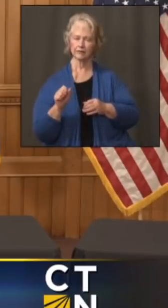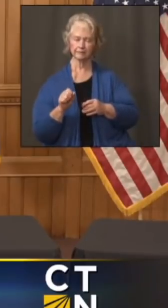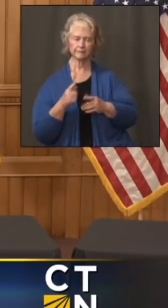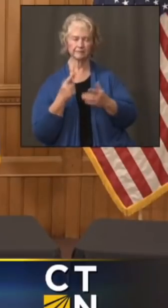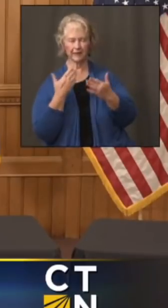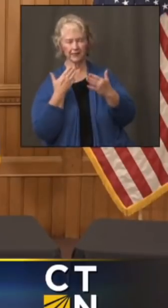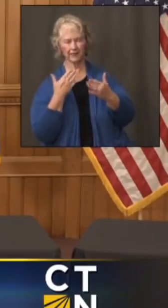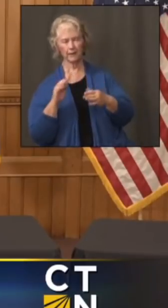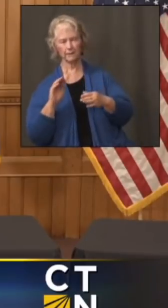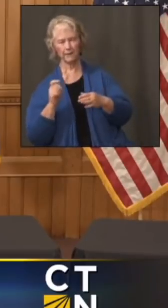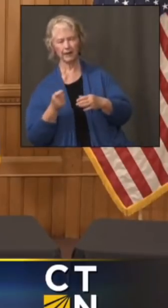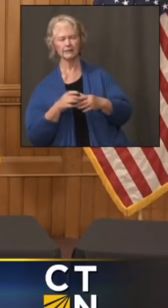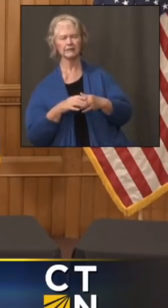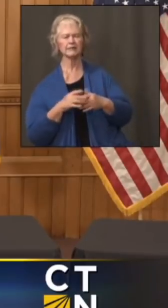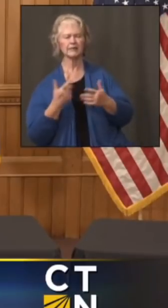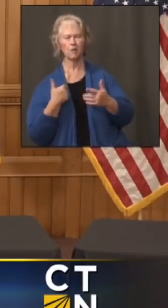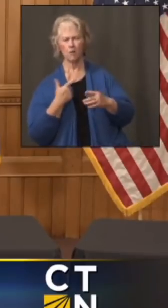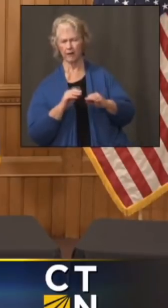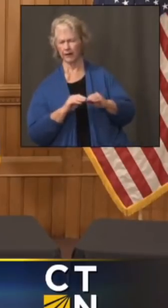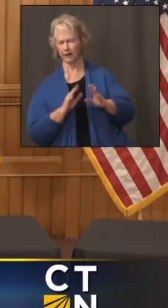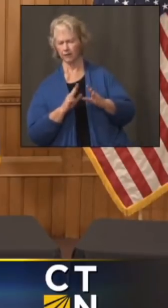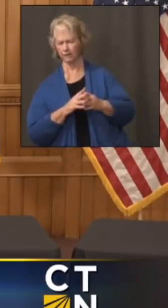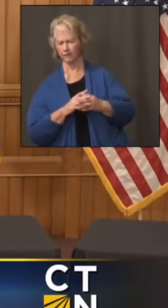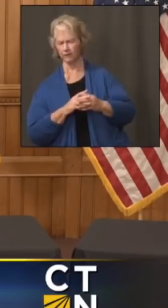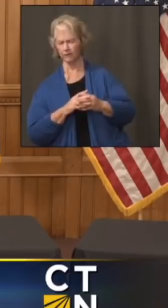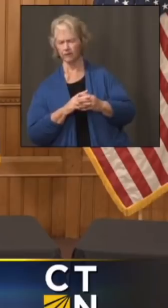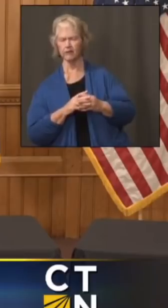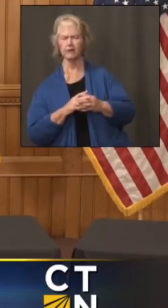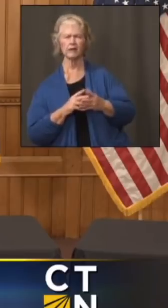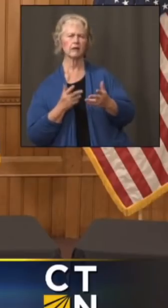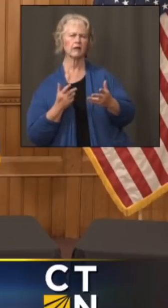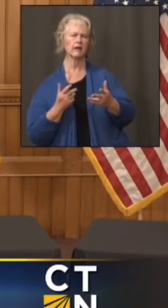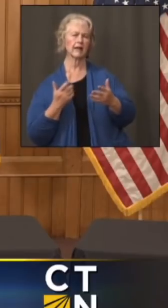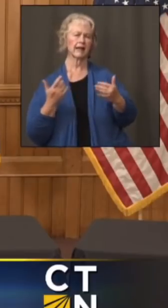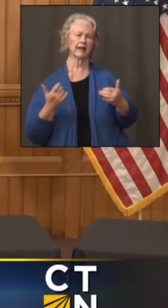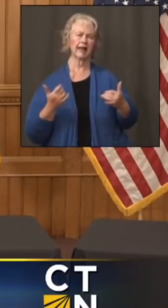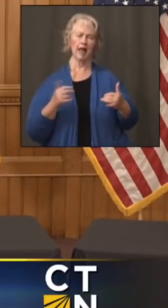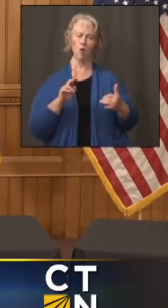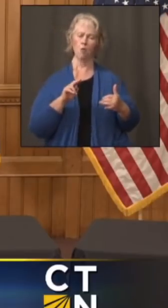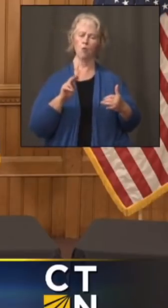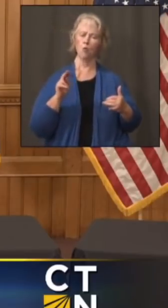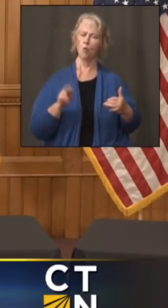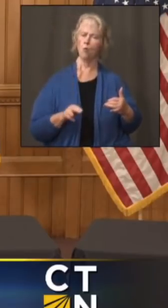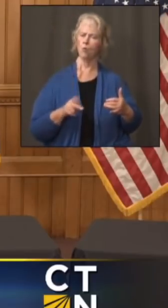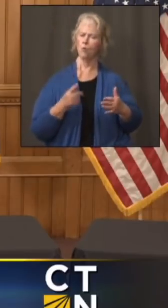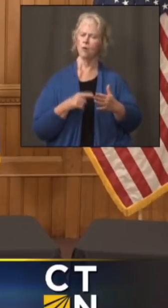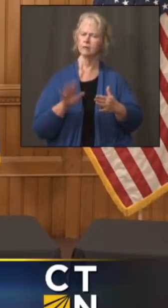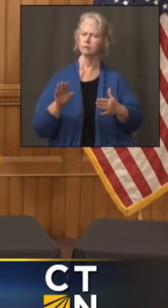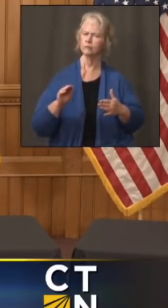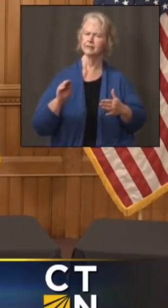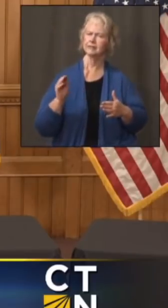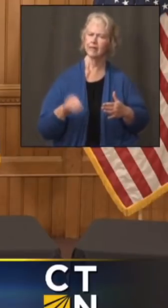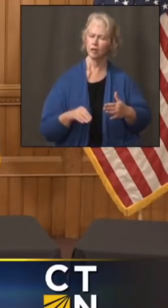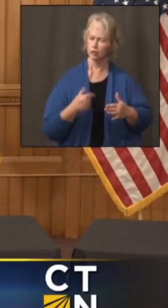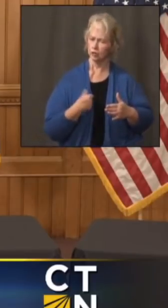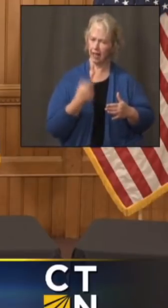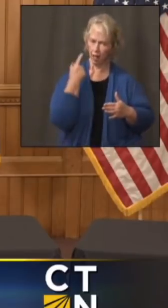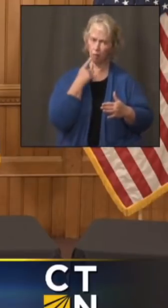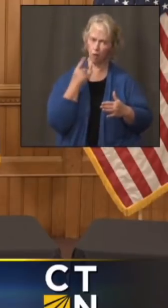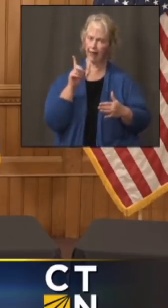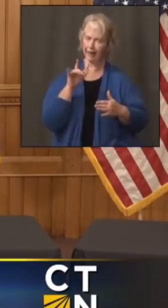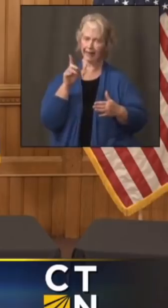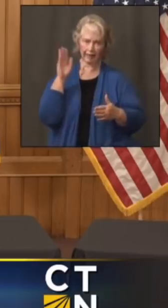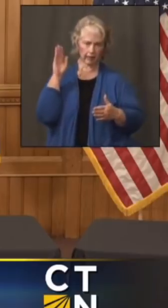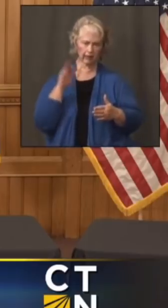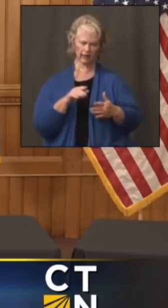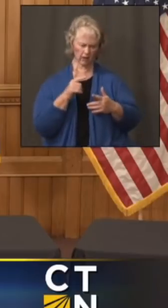Thanks, Max. I just want to clarify, what is the positivity rate now in Norwich? Because I thought it had actually declined. Wasn't it